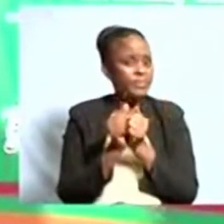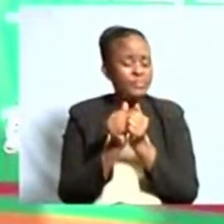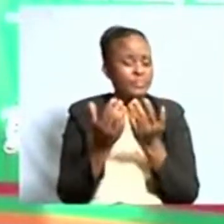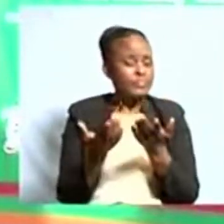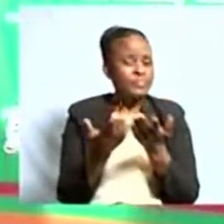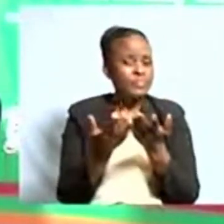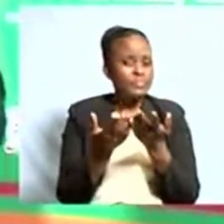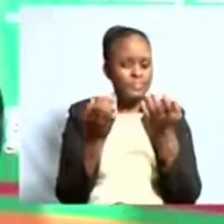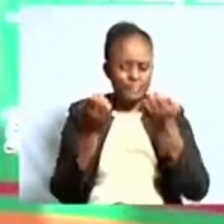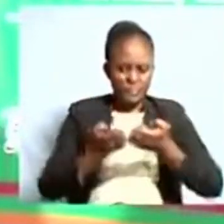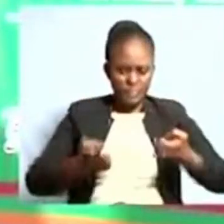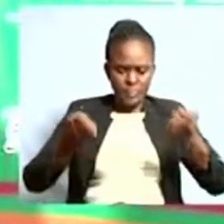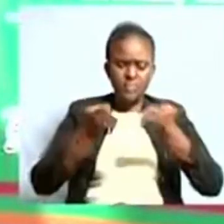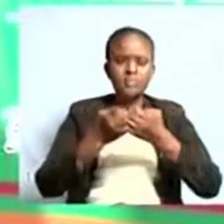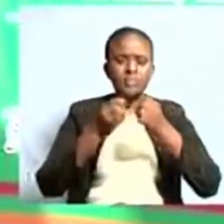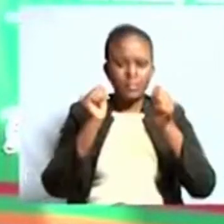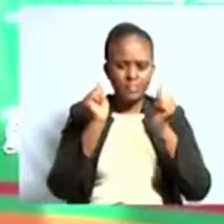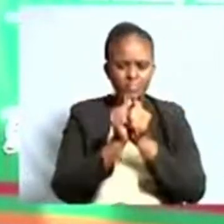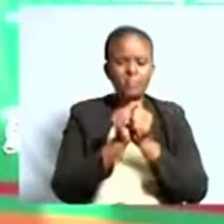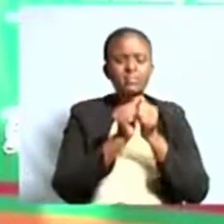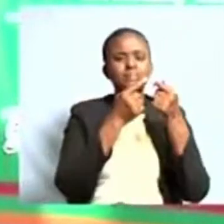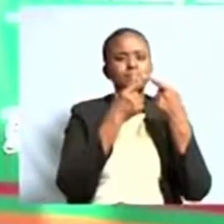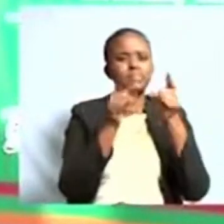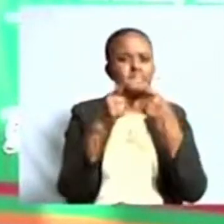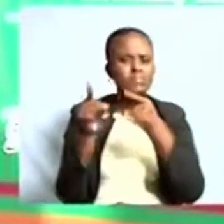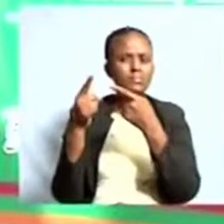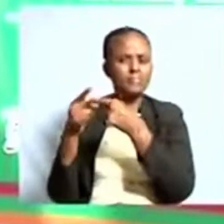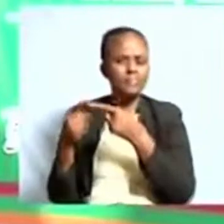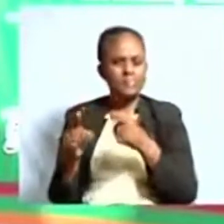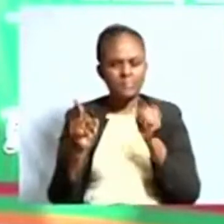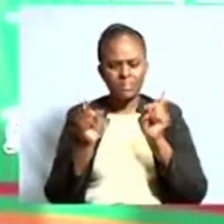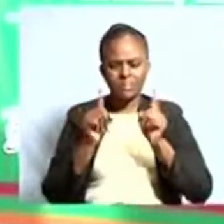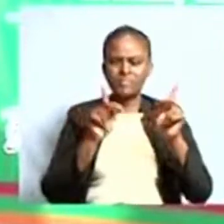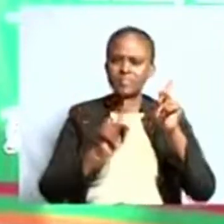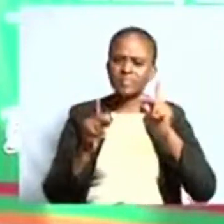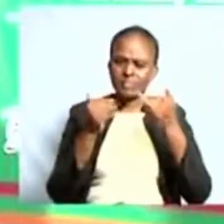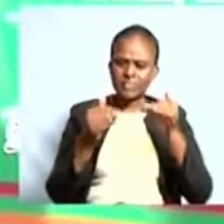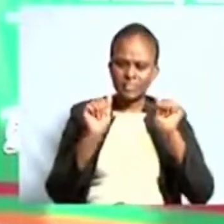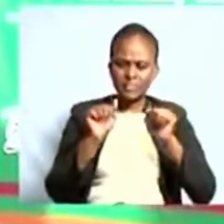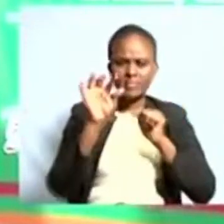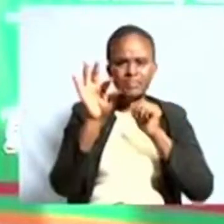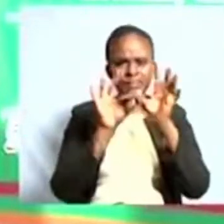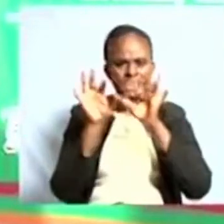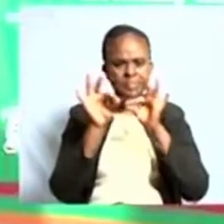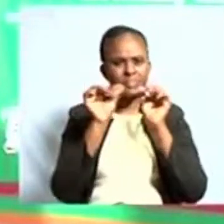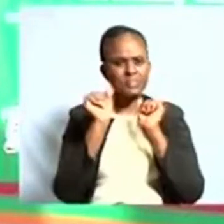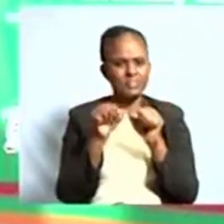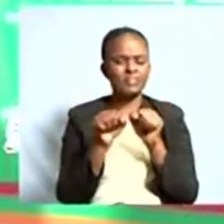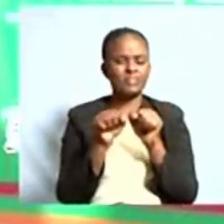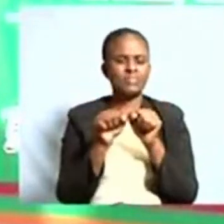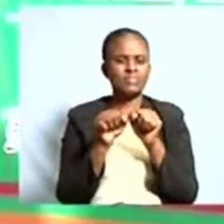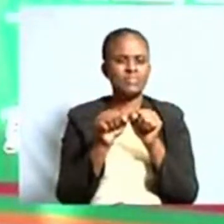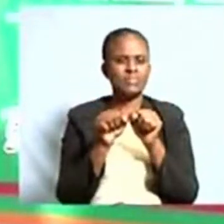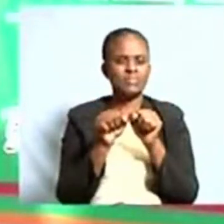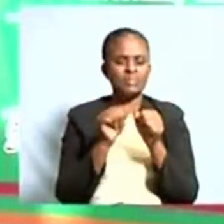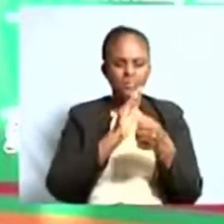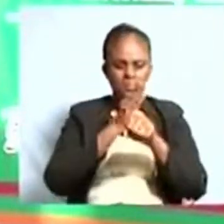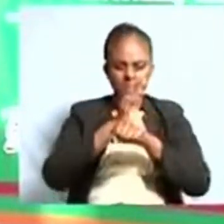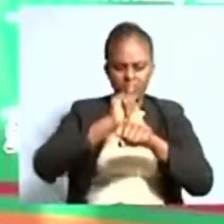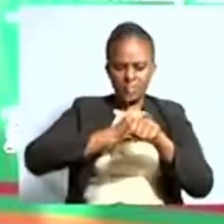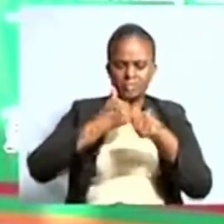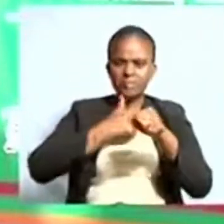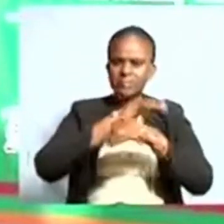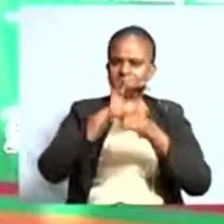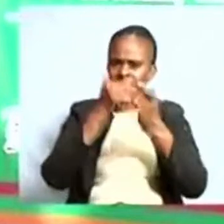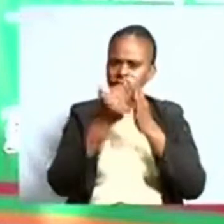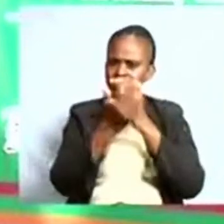the environment with a variety of designs where people now can choose from. And once we have all these